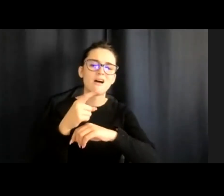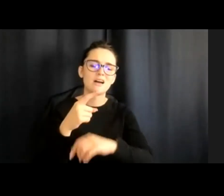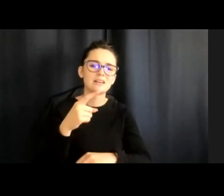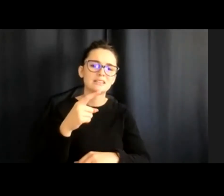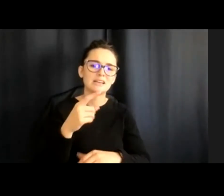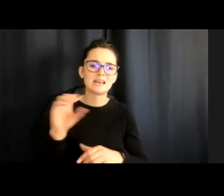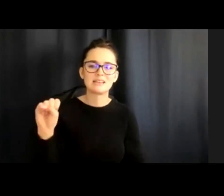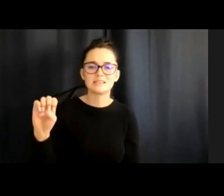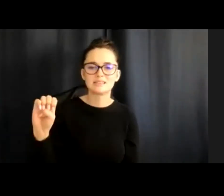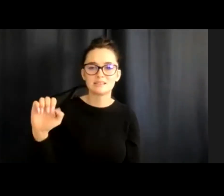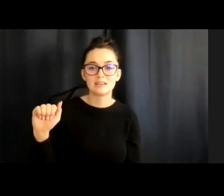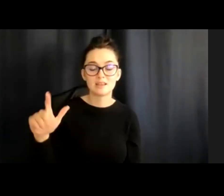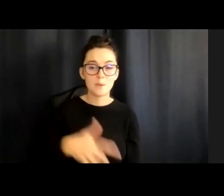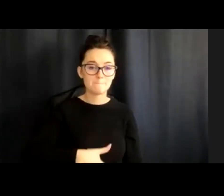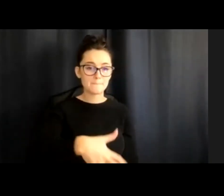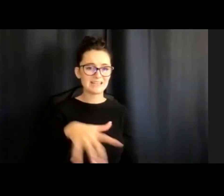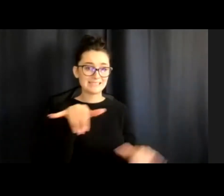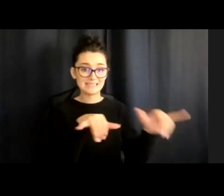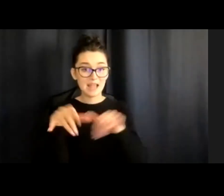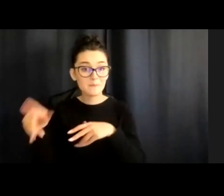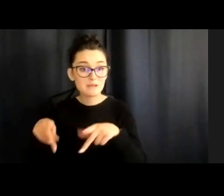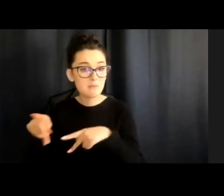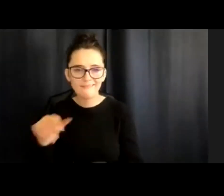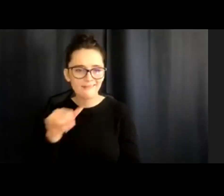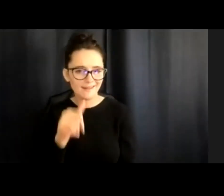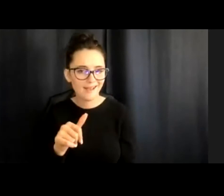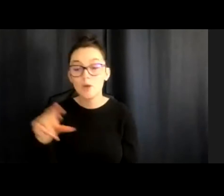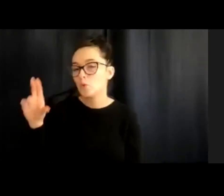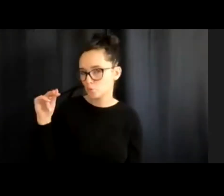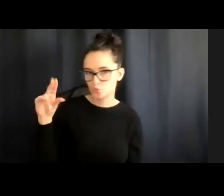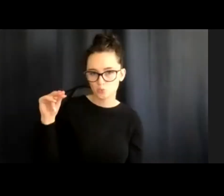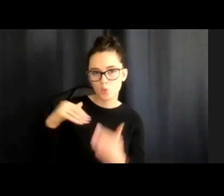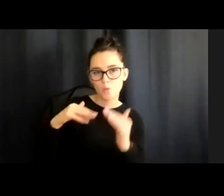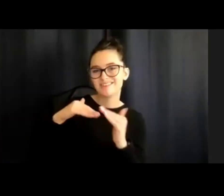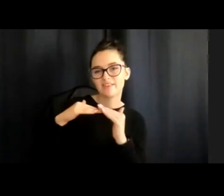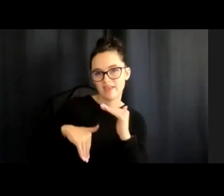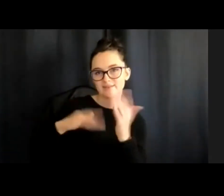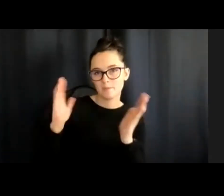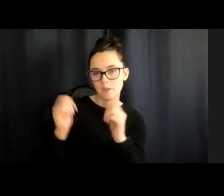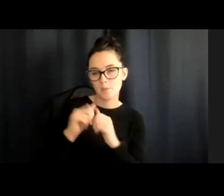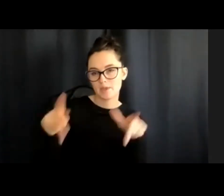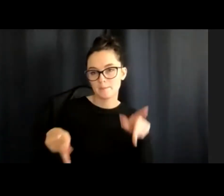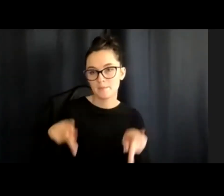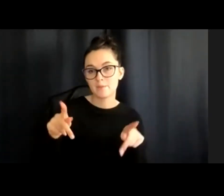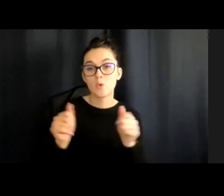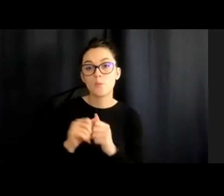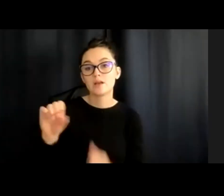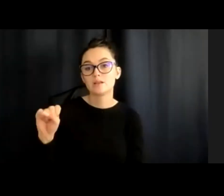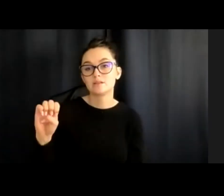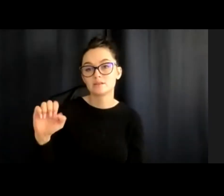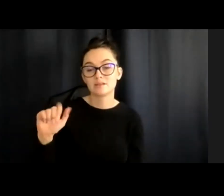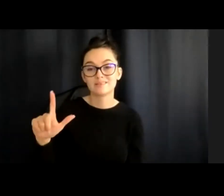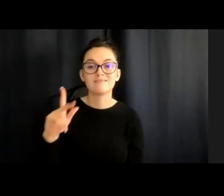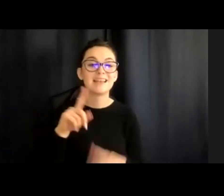not? No, it's less than humans. With seals, it depends on what